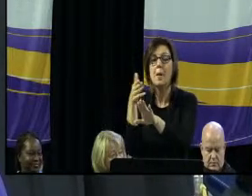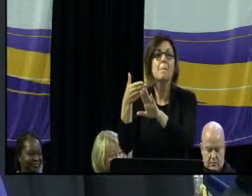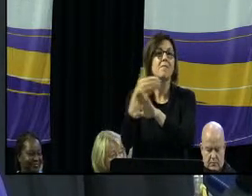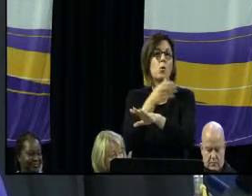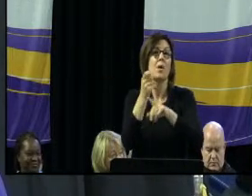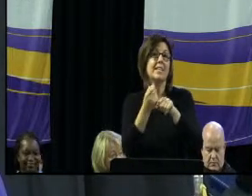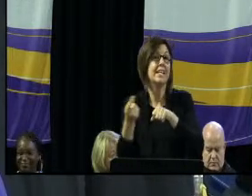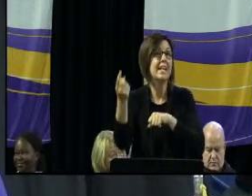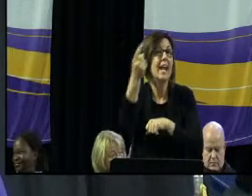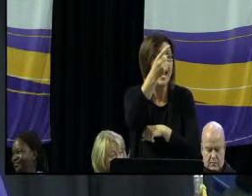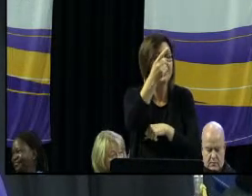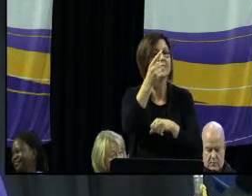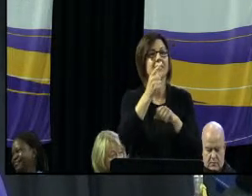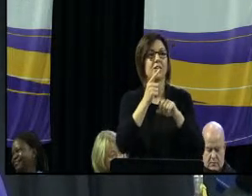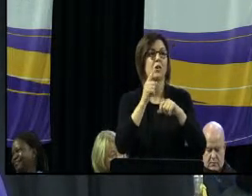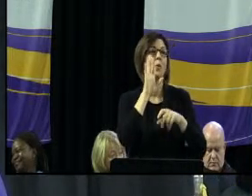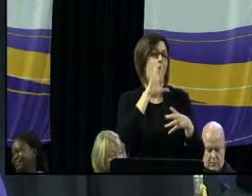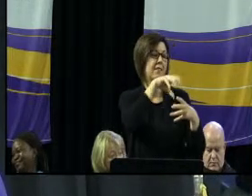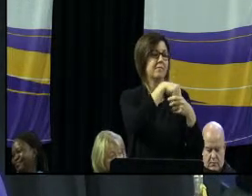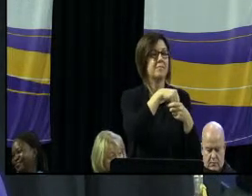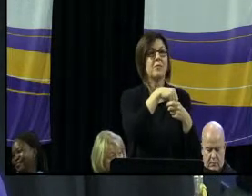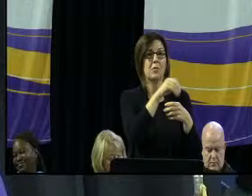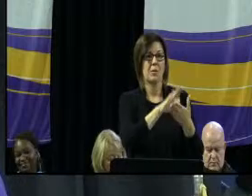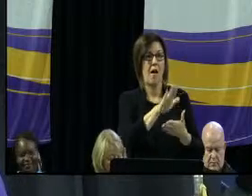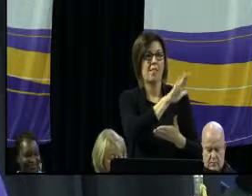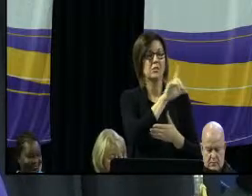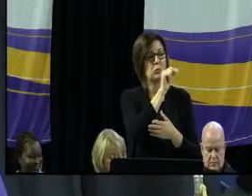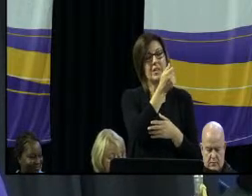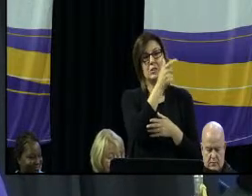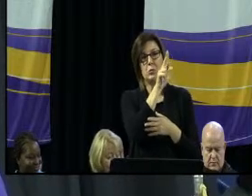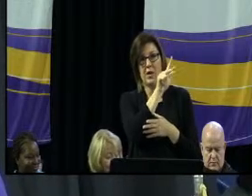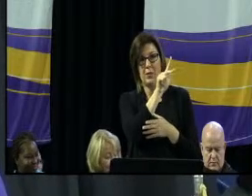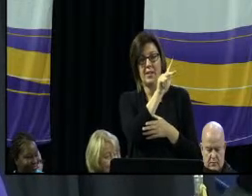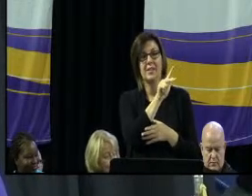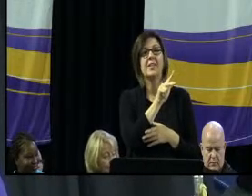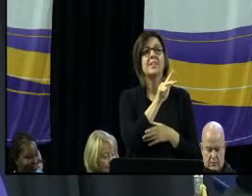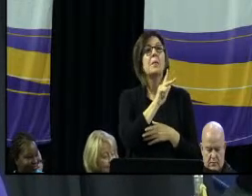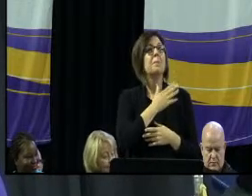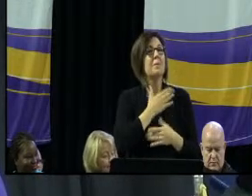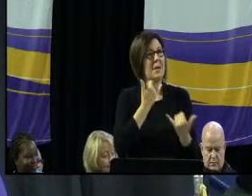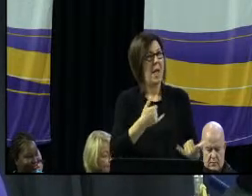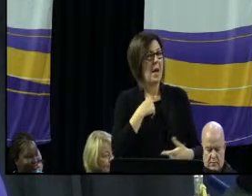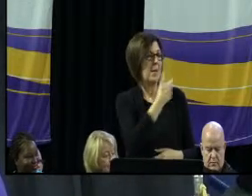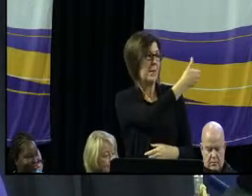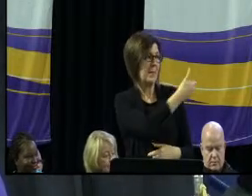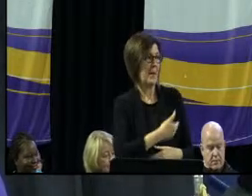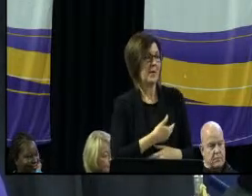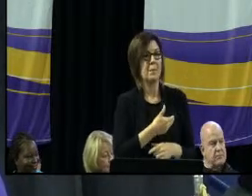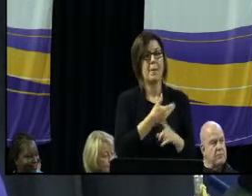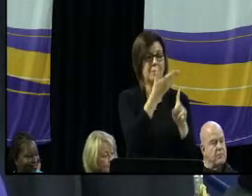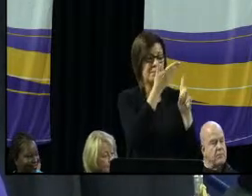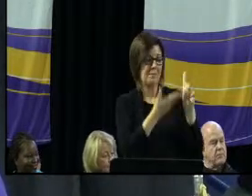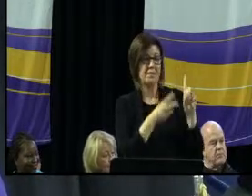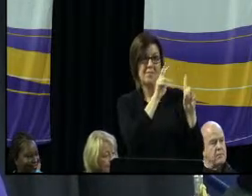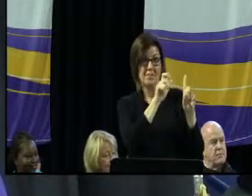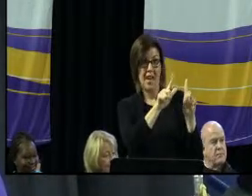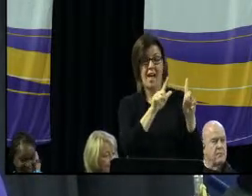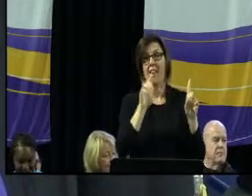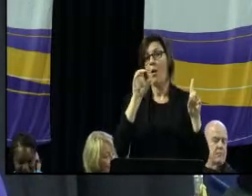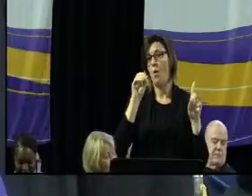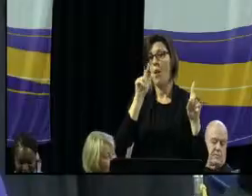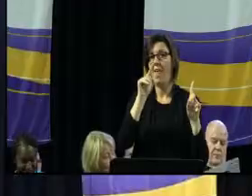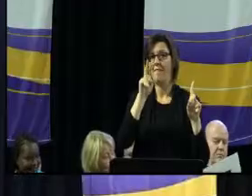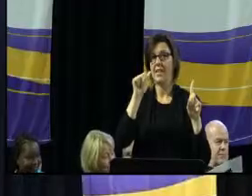in 2023. It's my privilege to introduce your Wilson High School Class of 22 valedictorian, Olivia